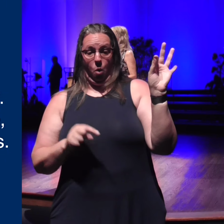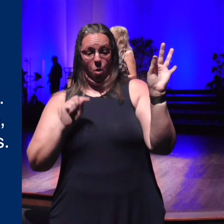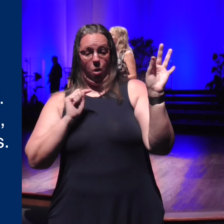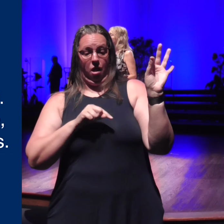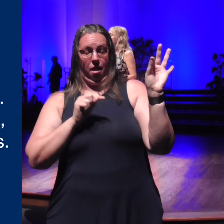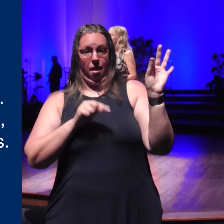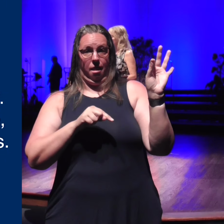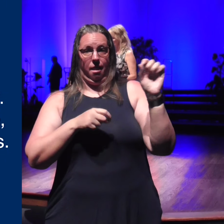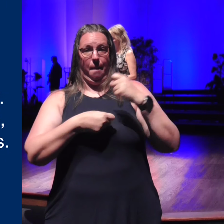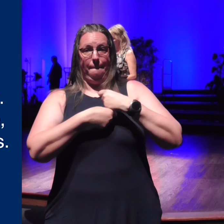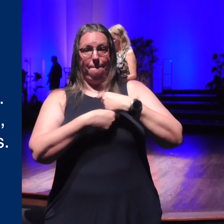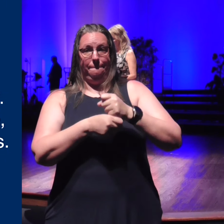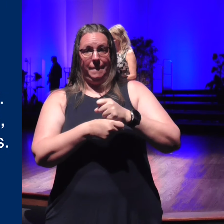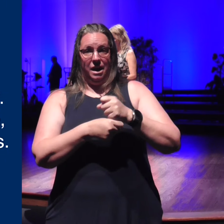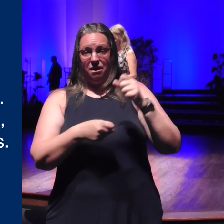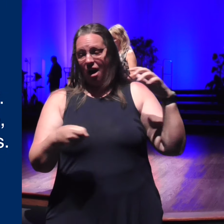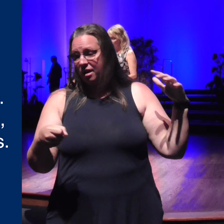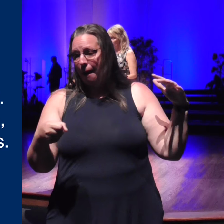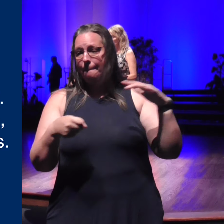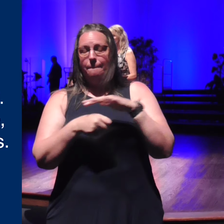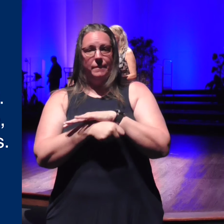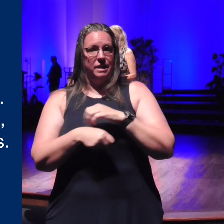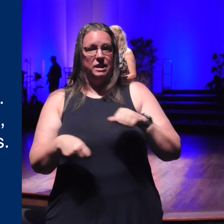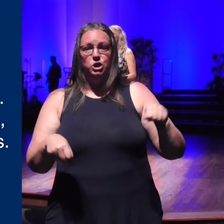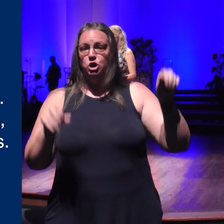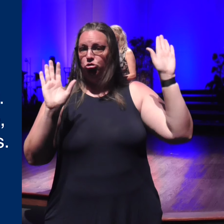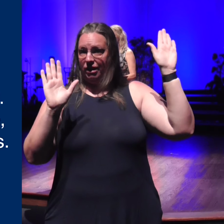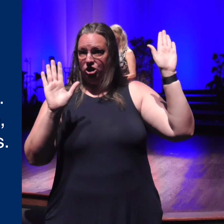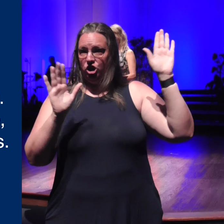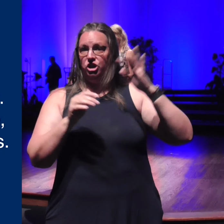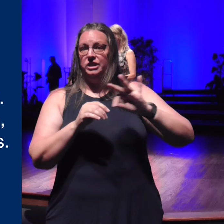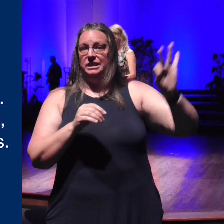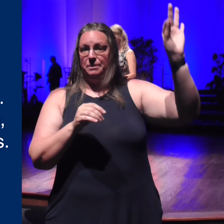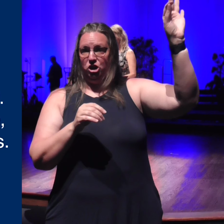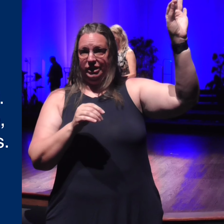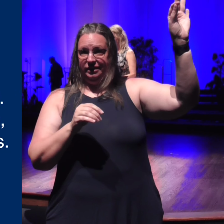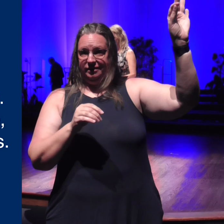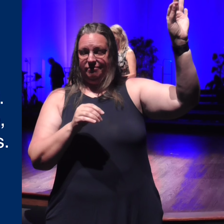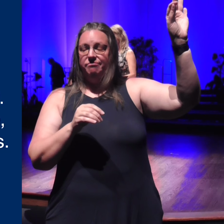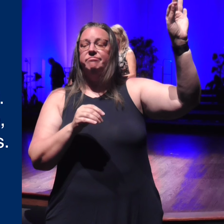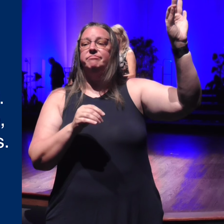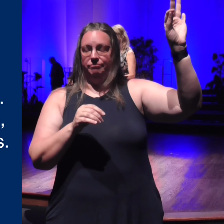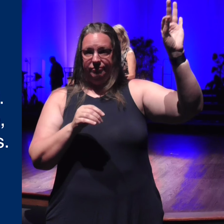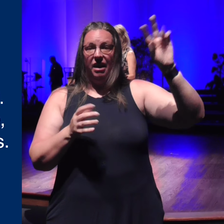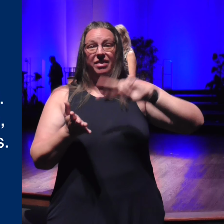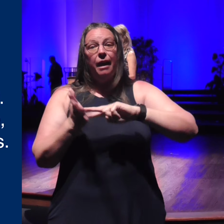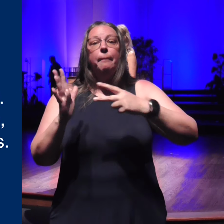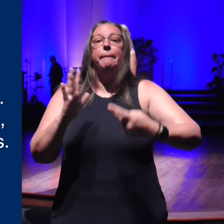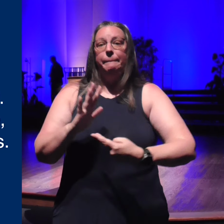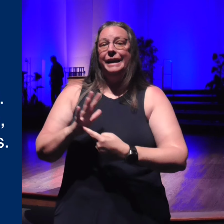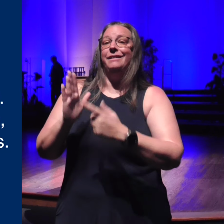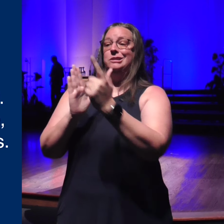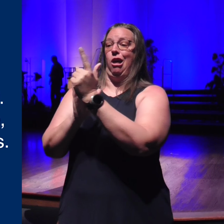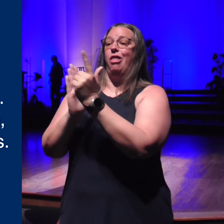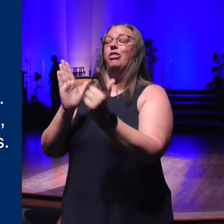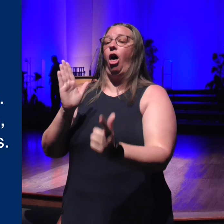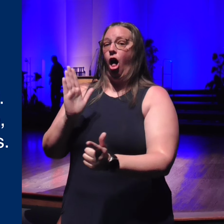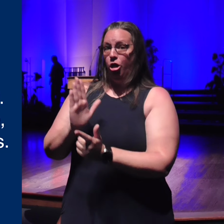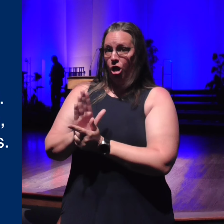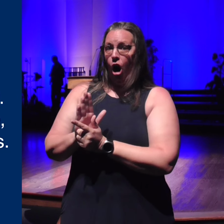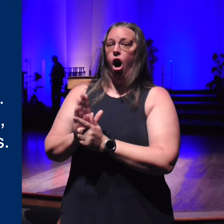a complete surrender of itself to the Spirit. That is, the law must come